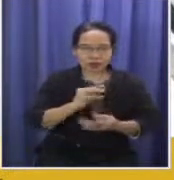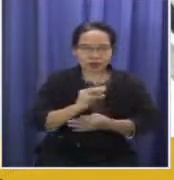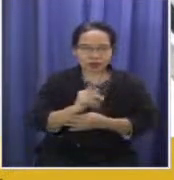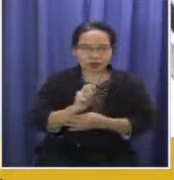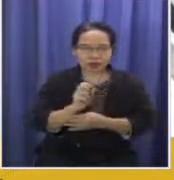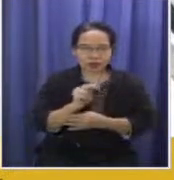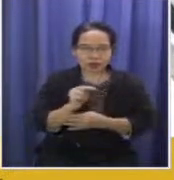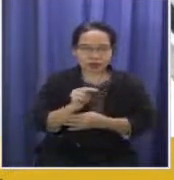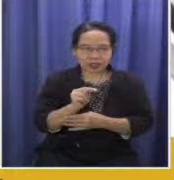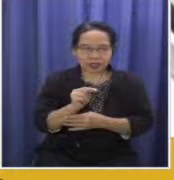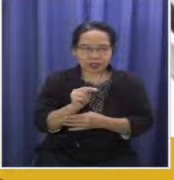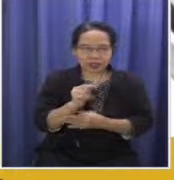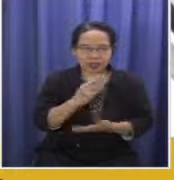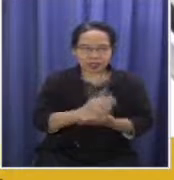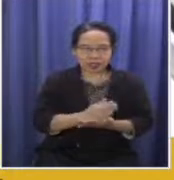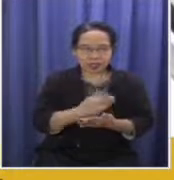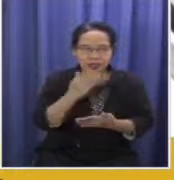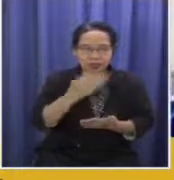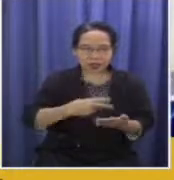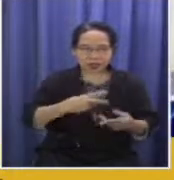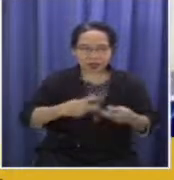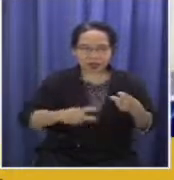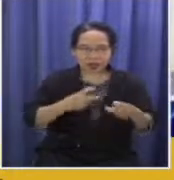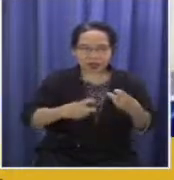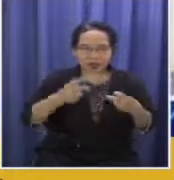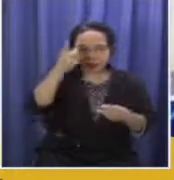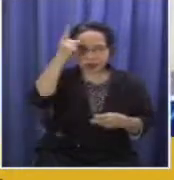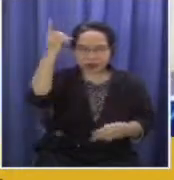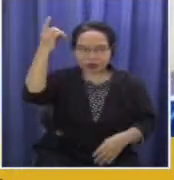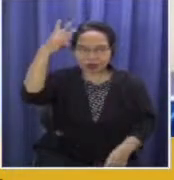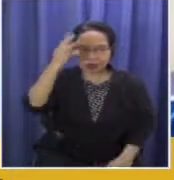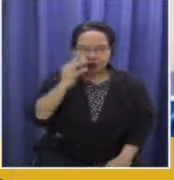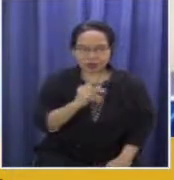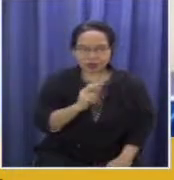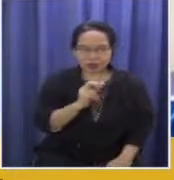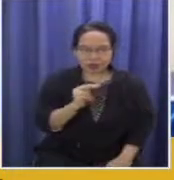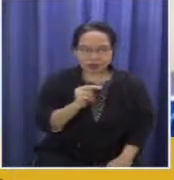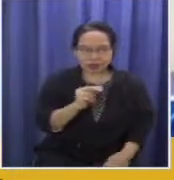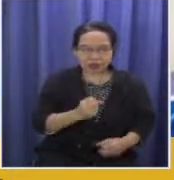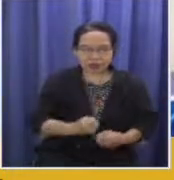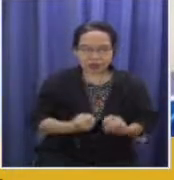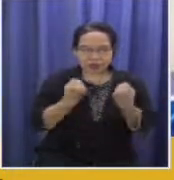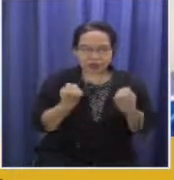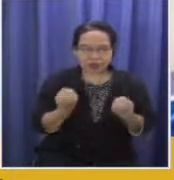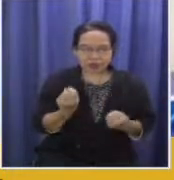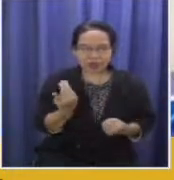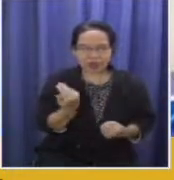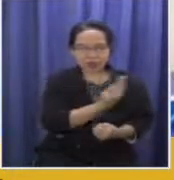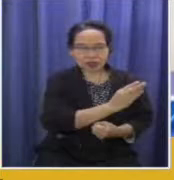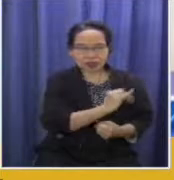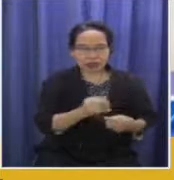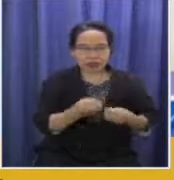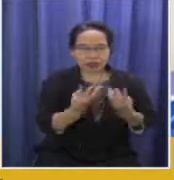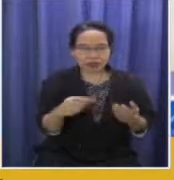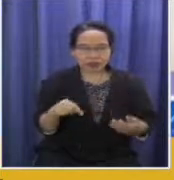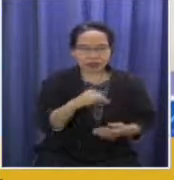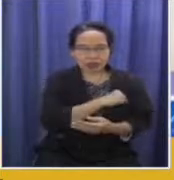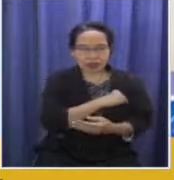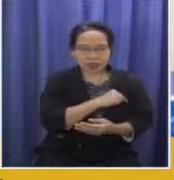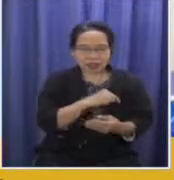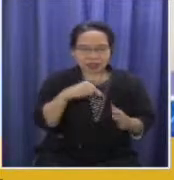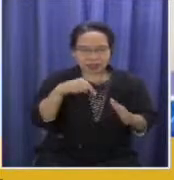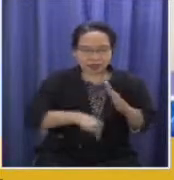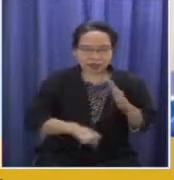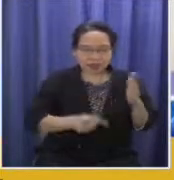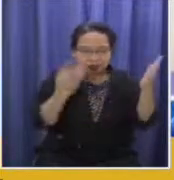melatonin will be hampered because of the light. Melatonin is that substance in our being that give us a deep